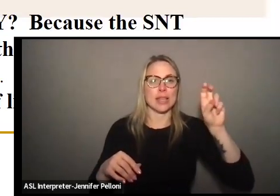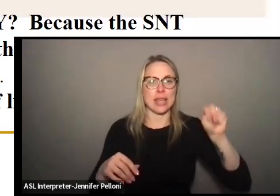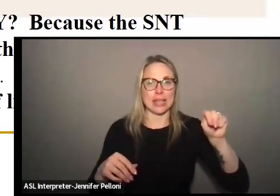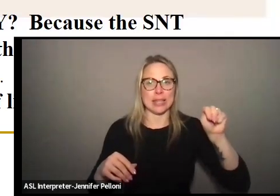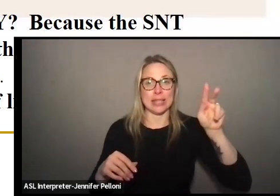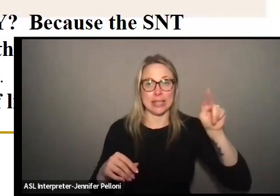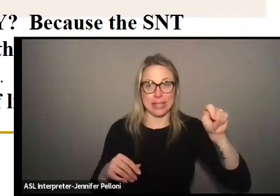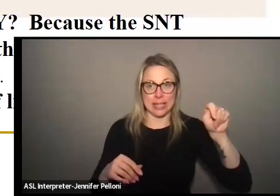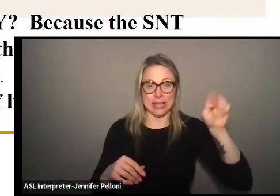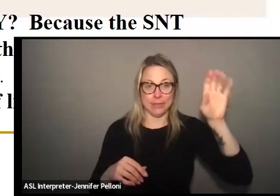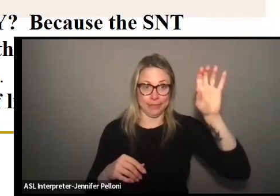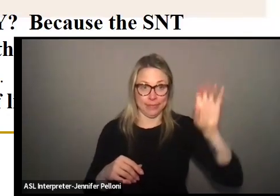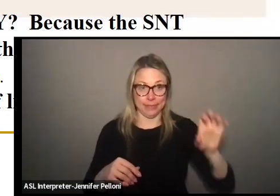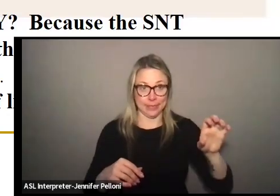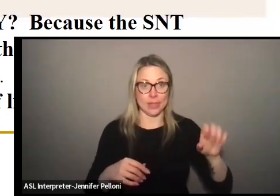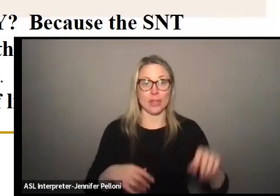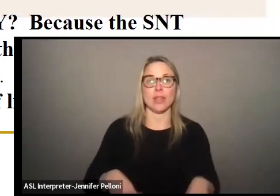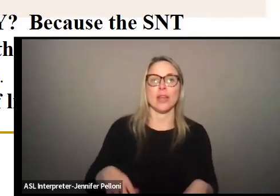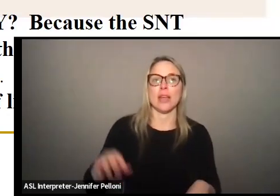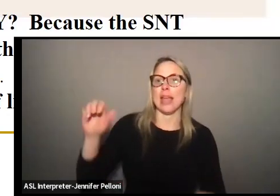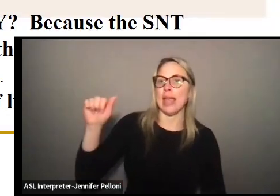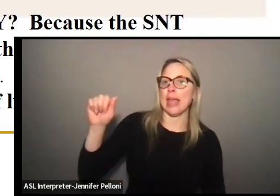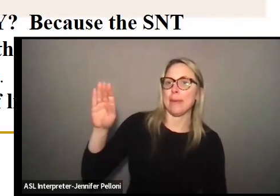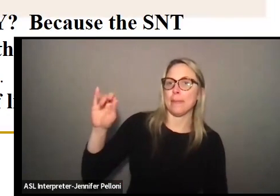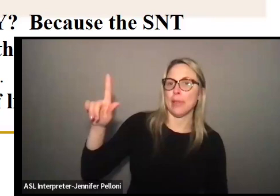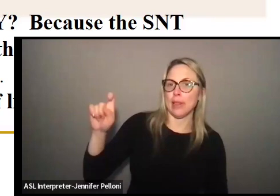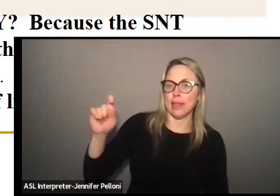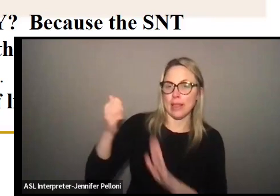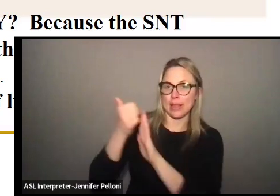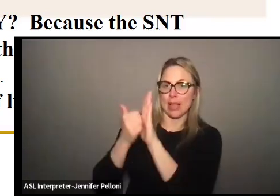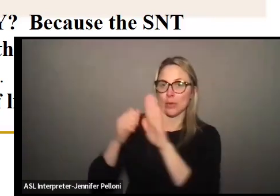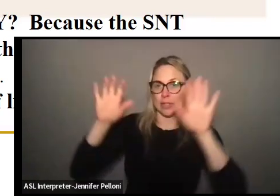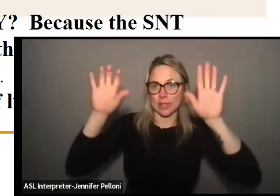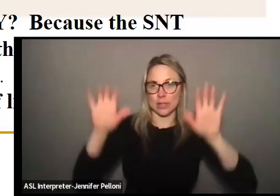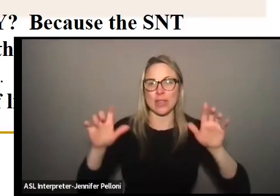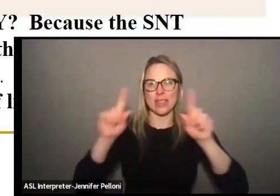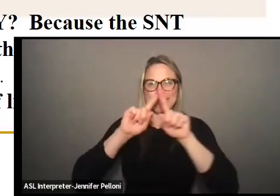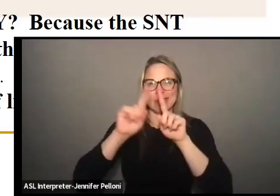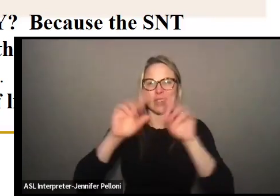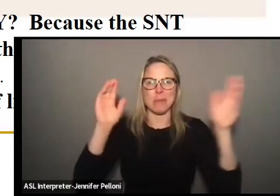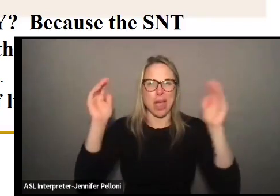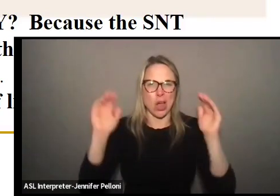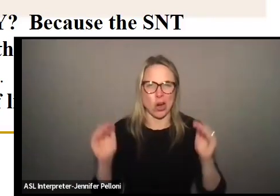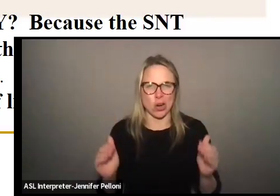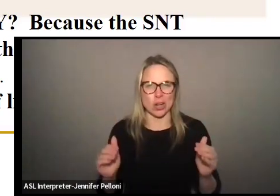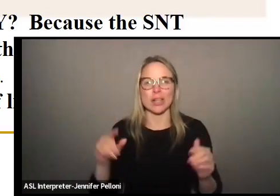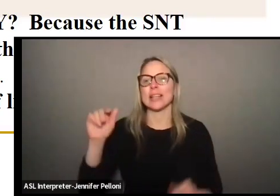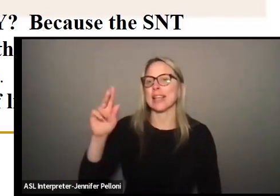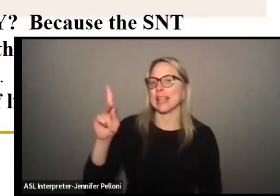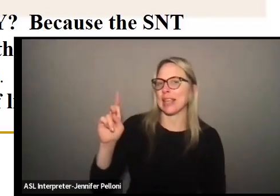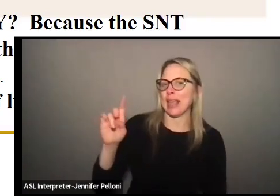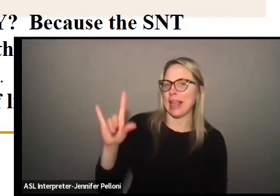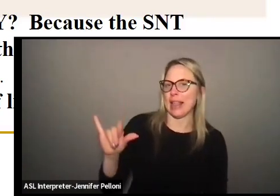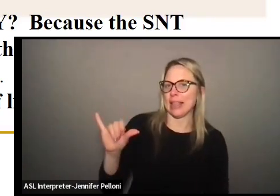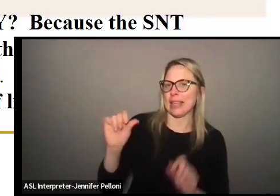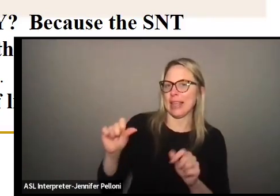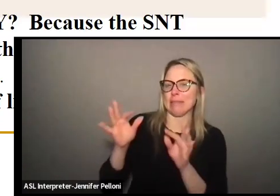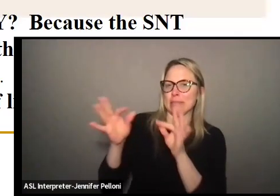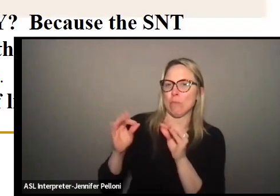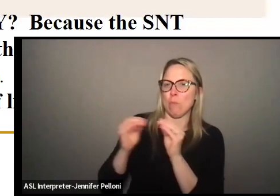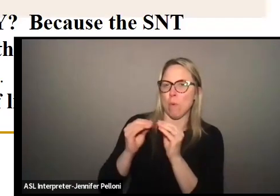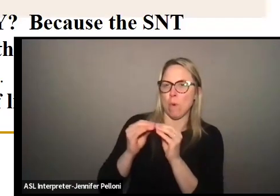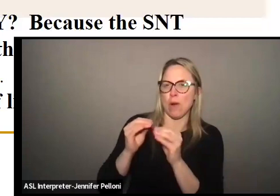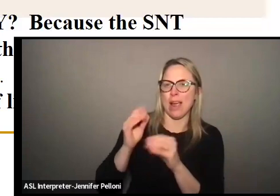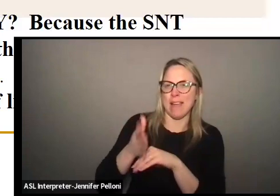or pooled special needs trusts and ABLE accounts. And Kelly is going to share a little bit more about this